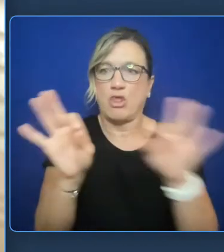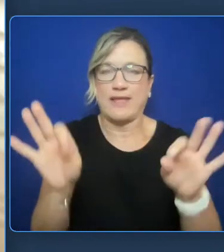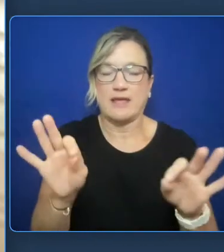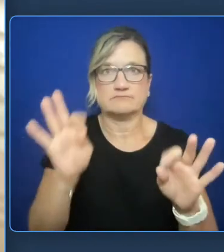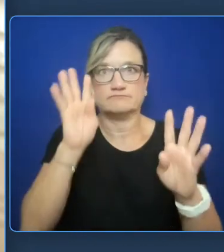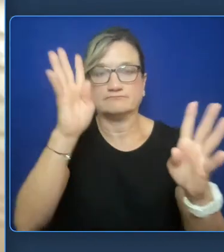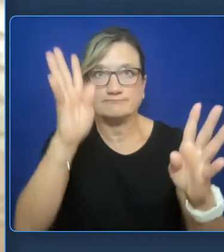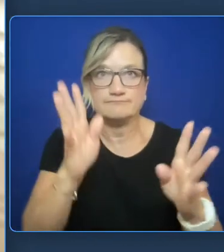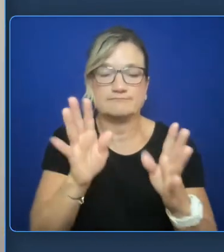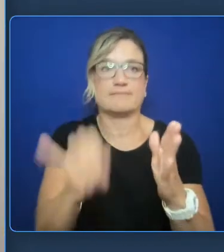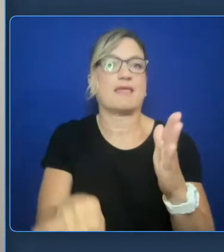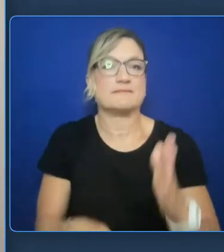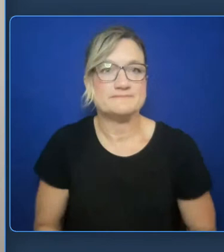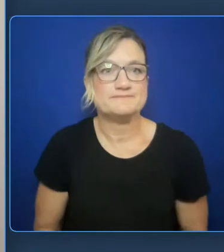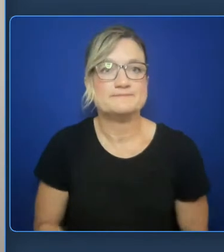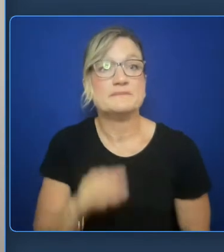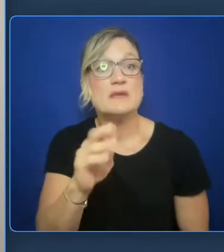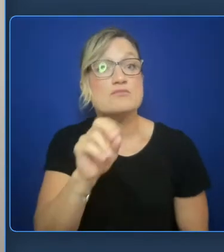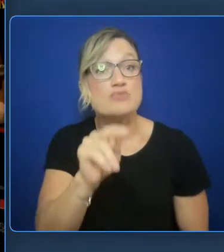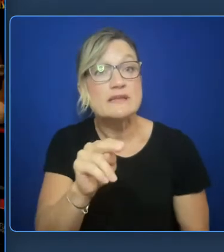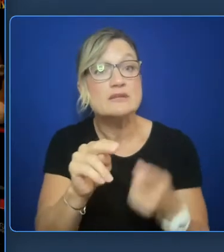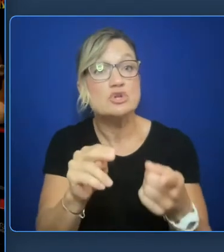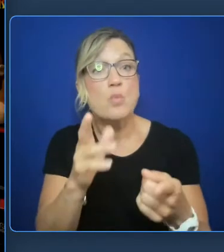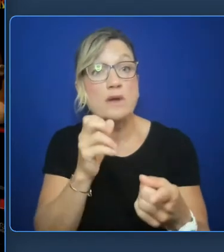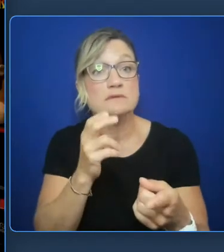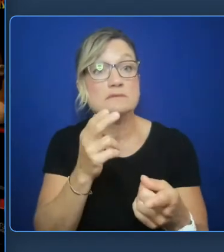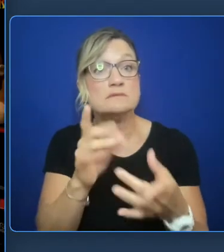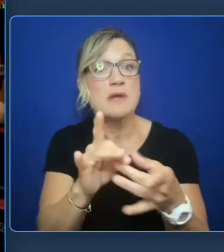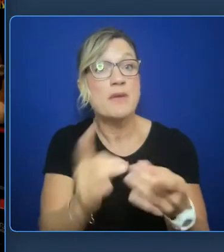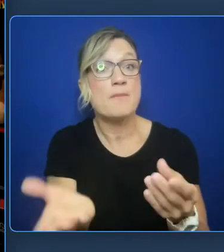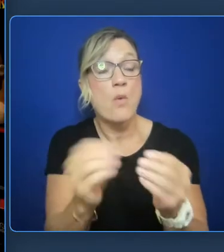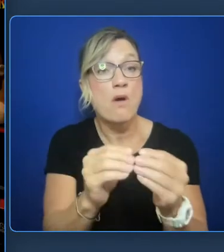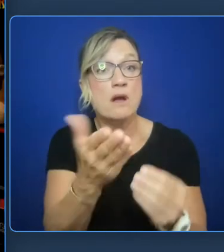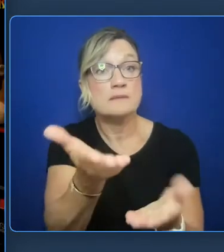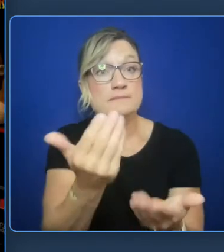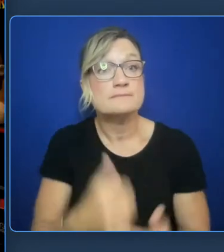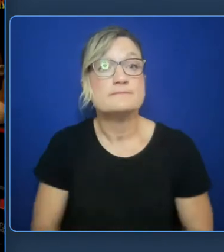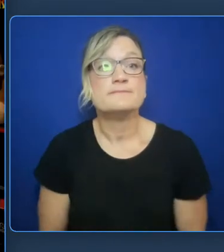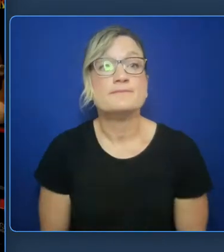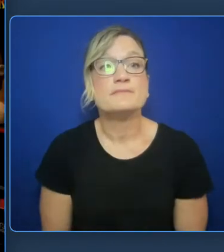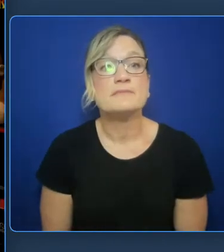together. Brendan, you wanted to come back in?